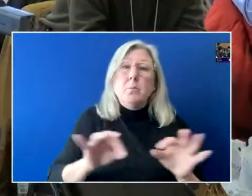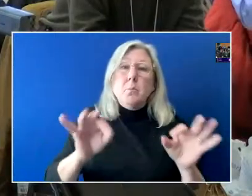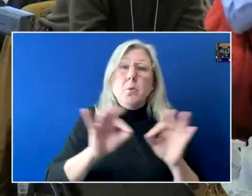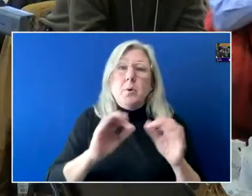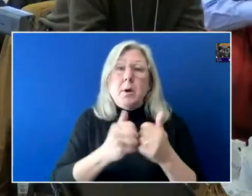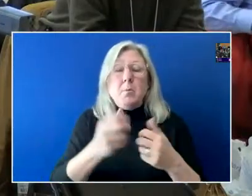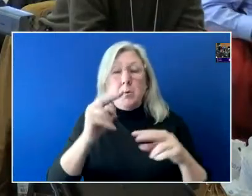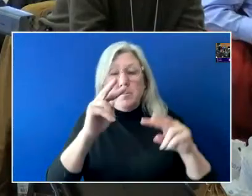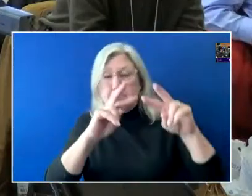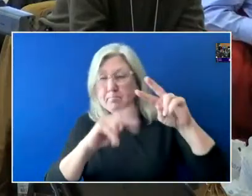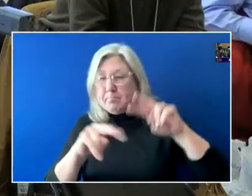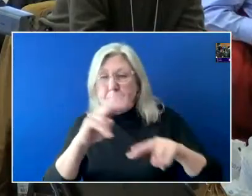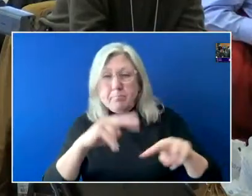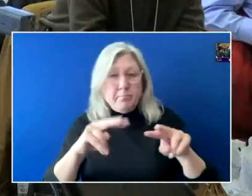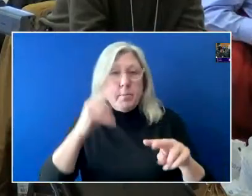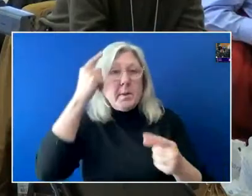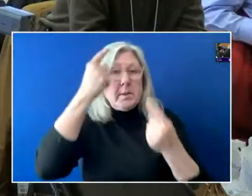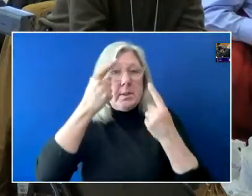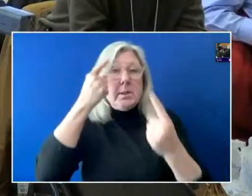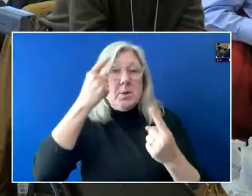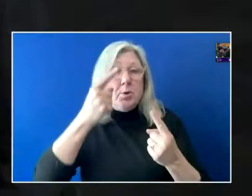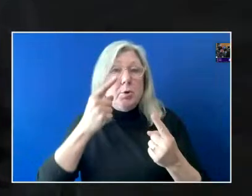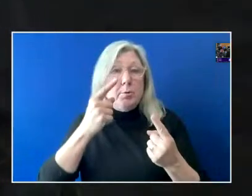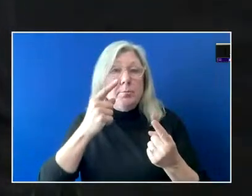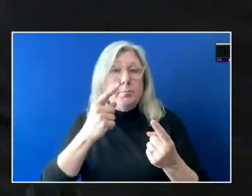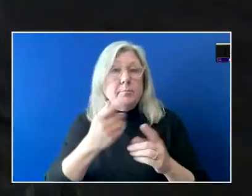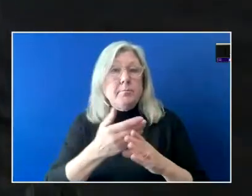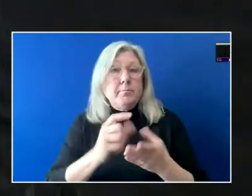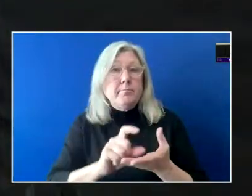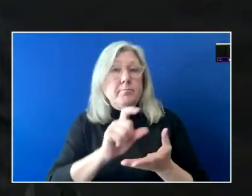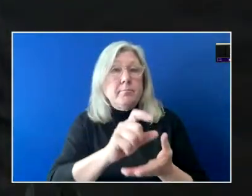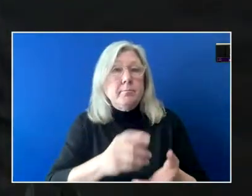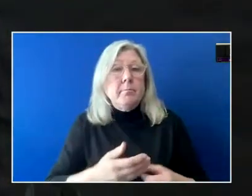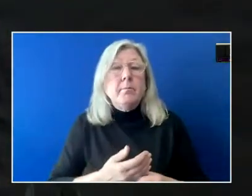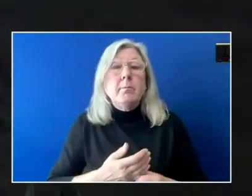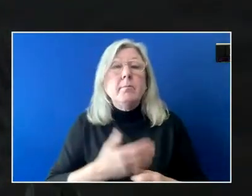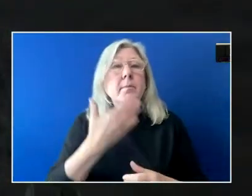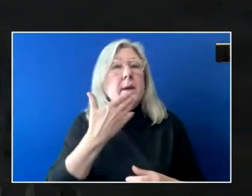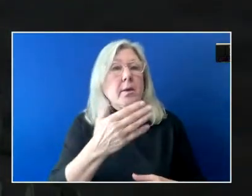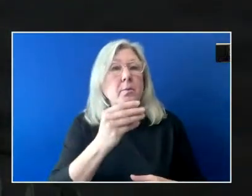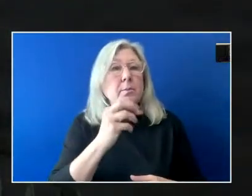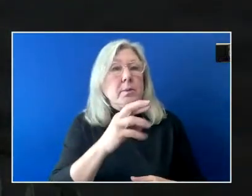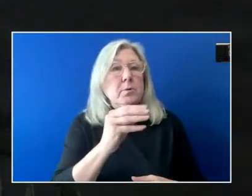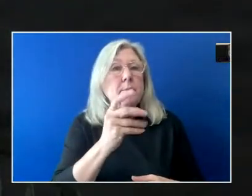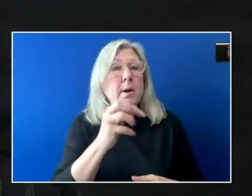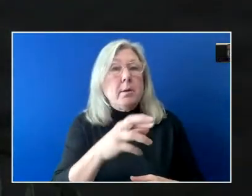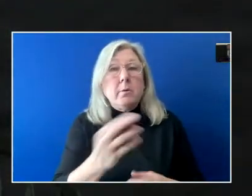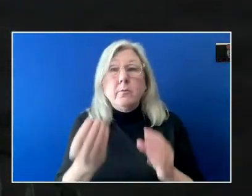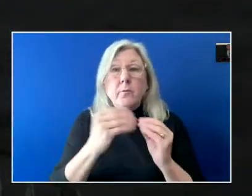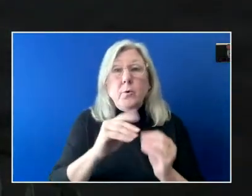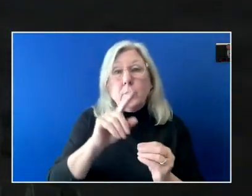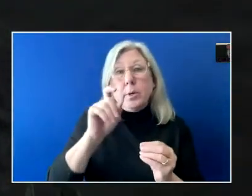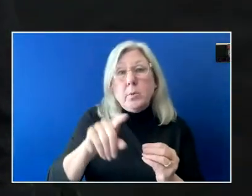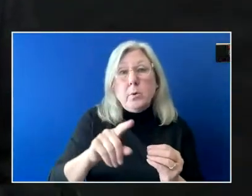we look at thank you Mr Miner further inquiry uh Mr heler